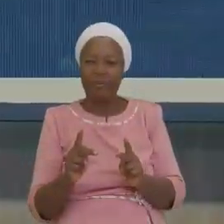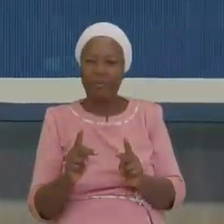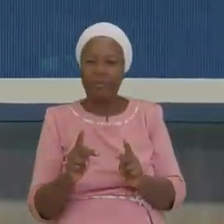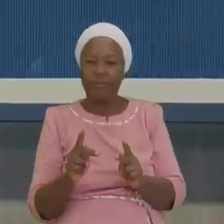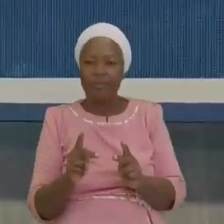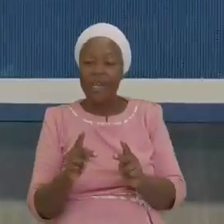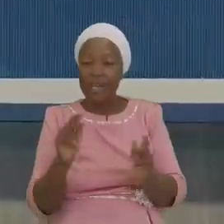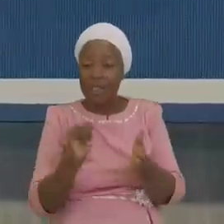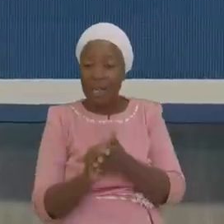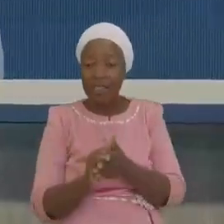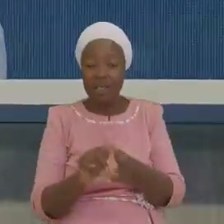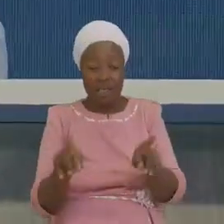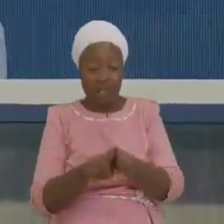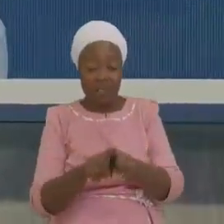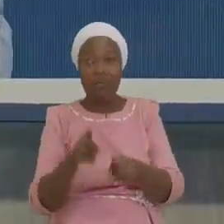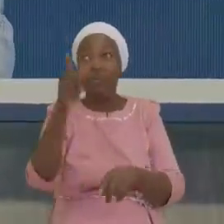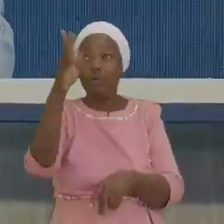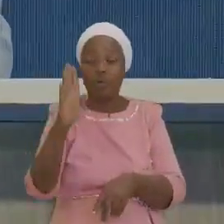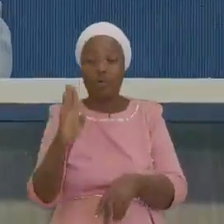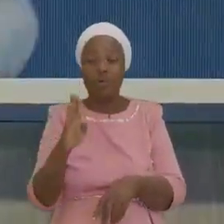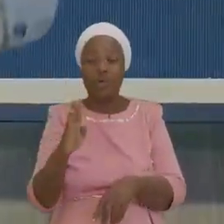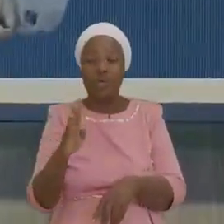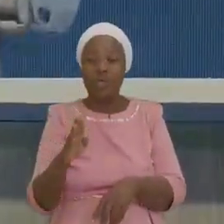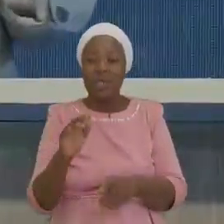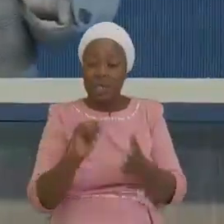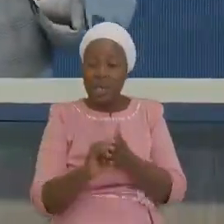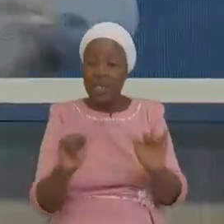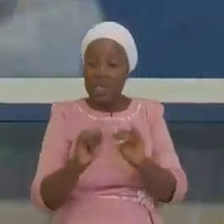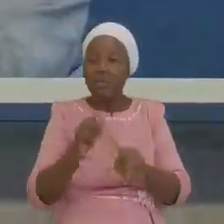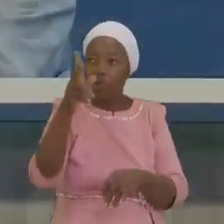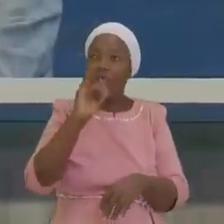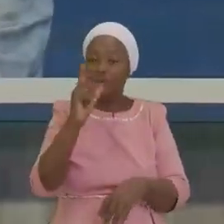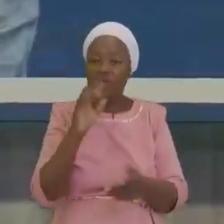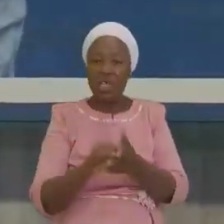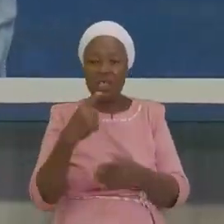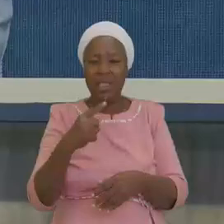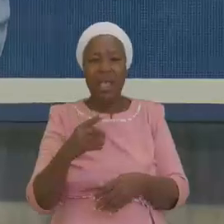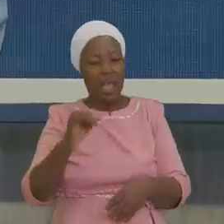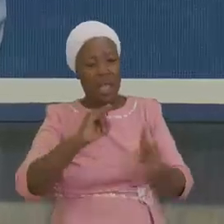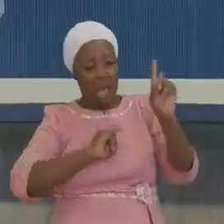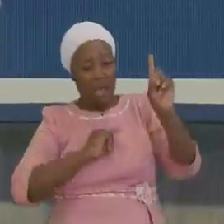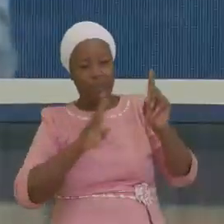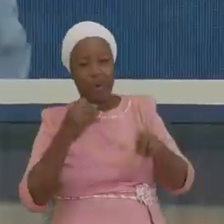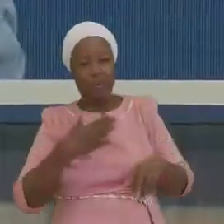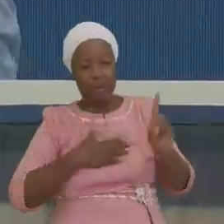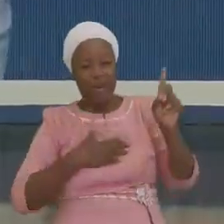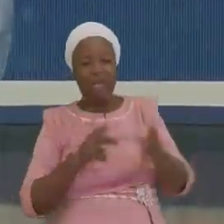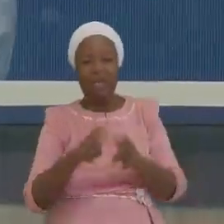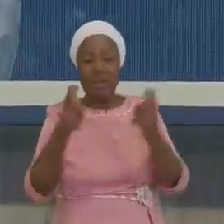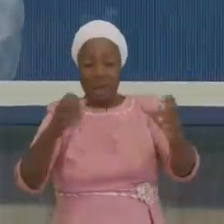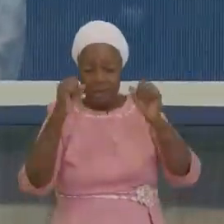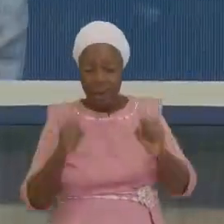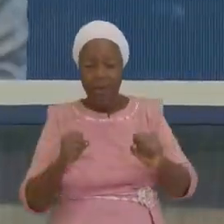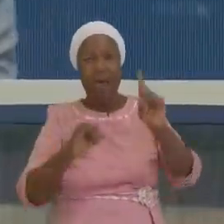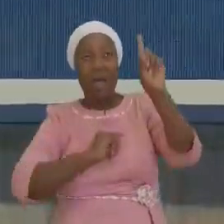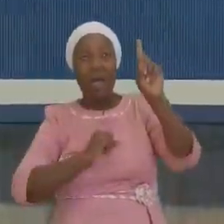That same God is the one that says, I, by my great power, I, by my